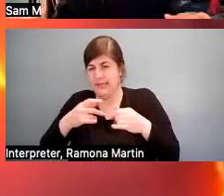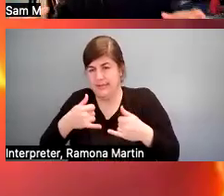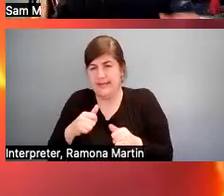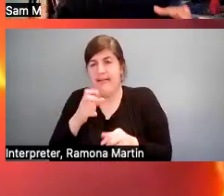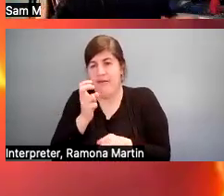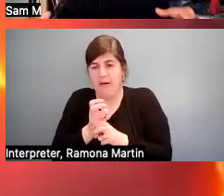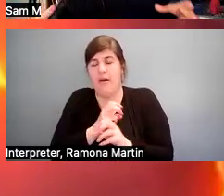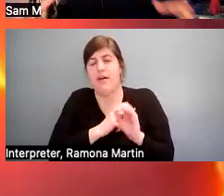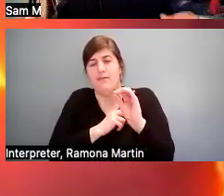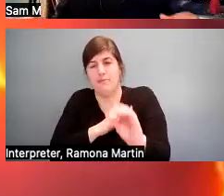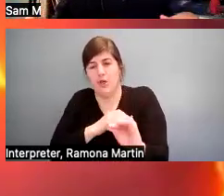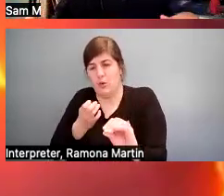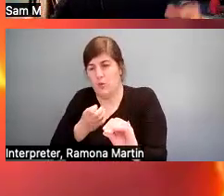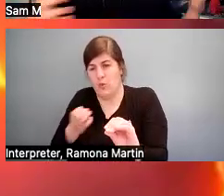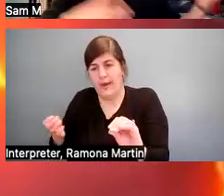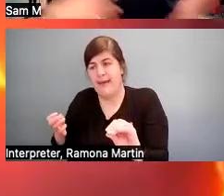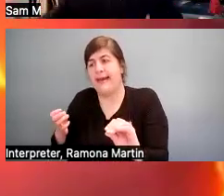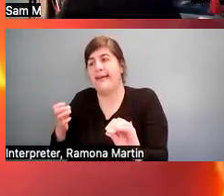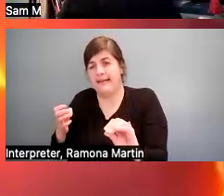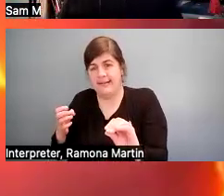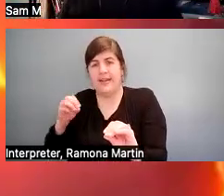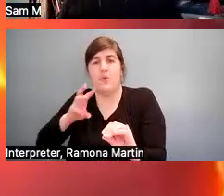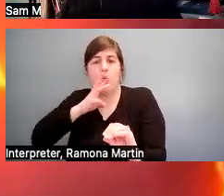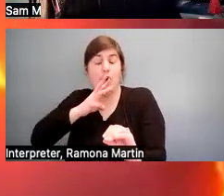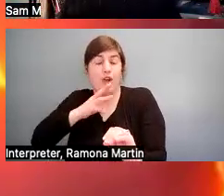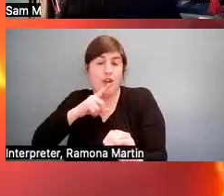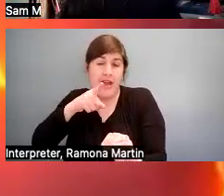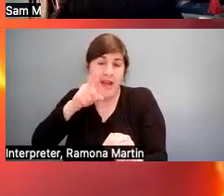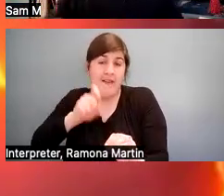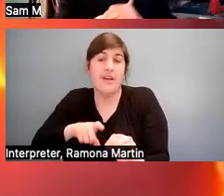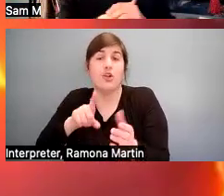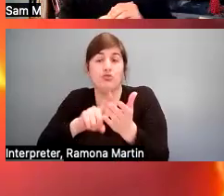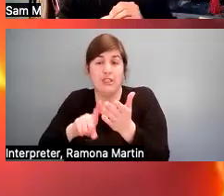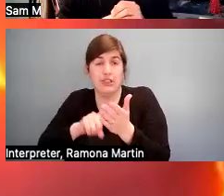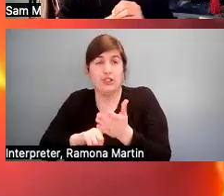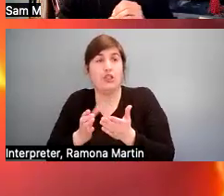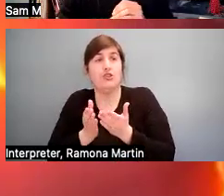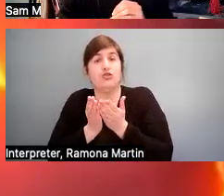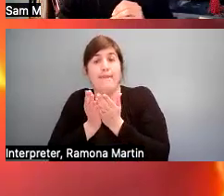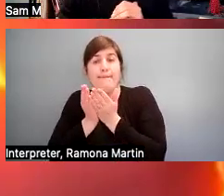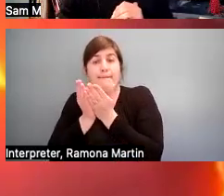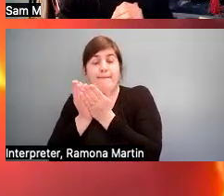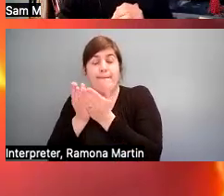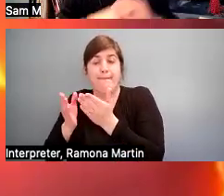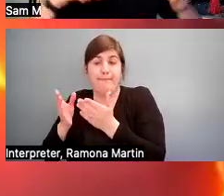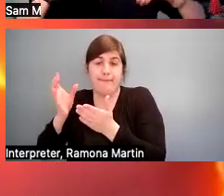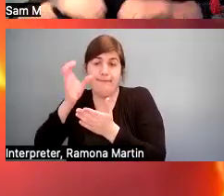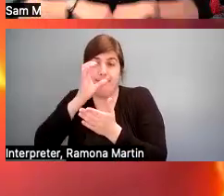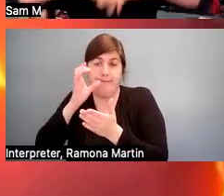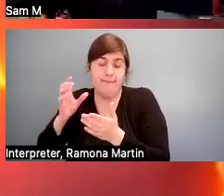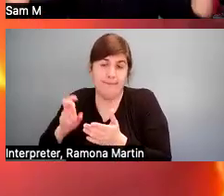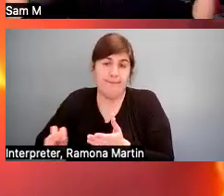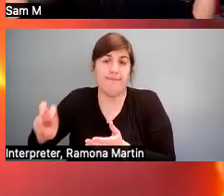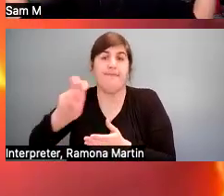any equipment on volcanoes in the water. You have to do a research expedition on a ship. But those volcanoes have the ability to